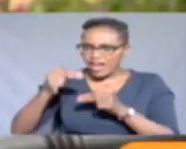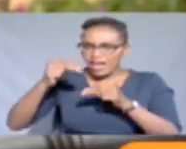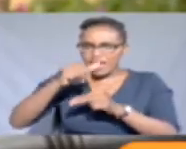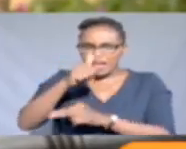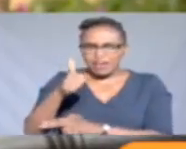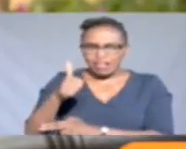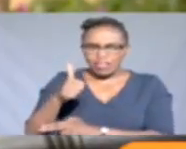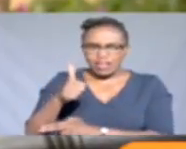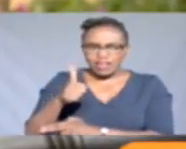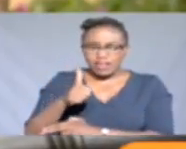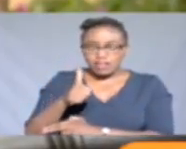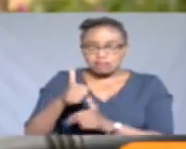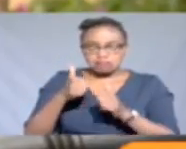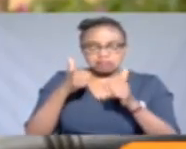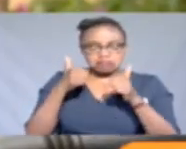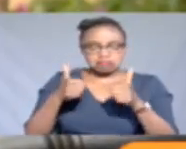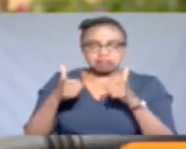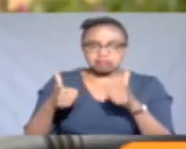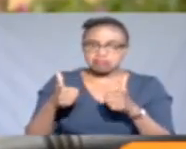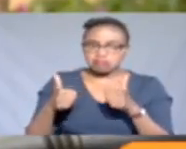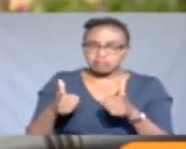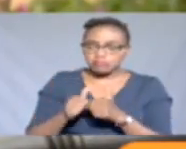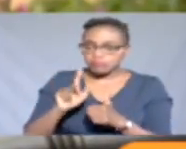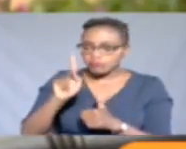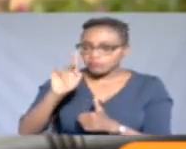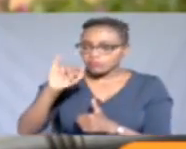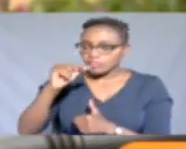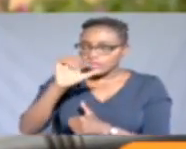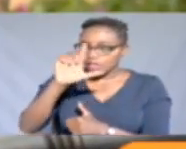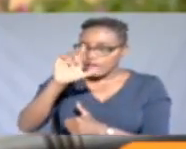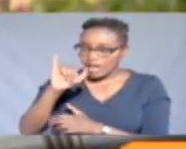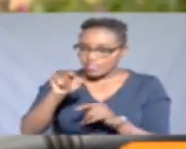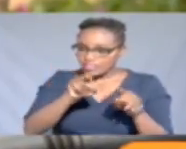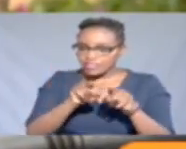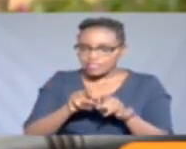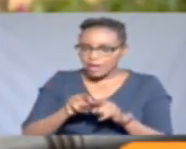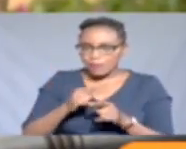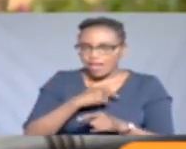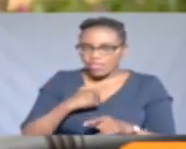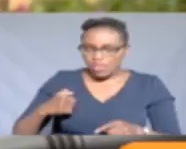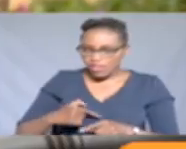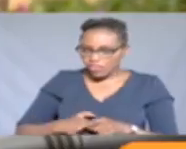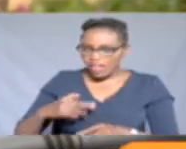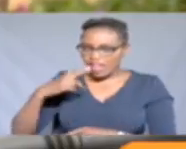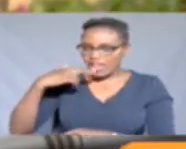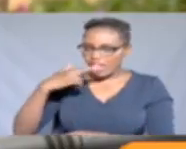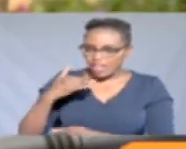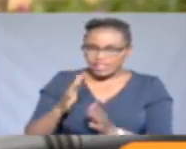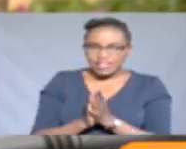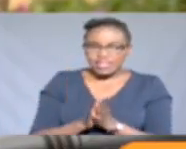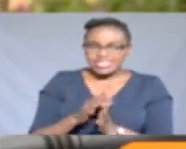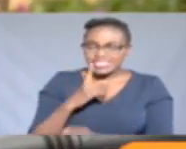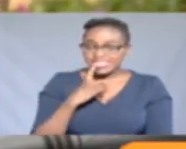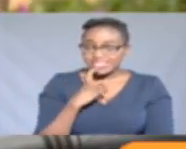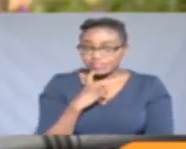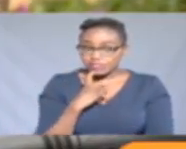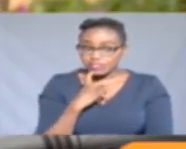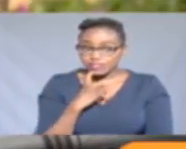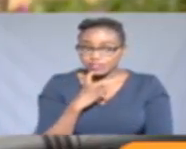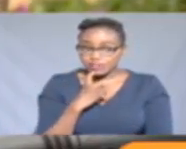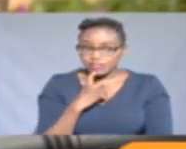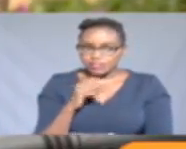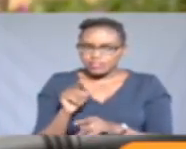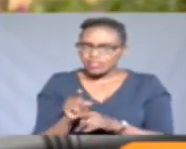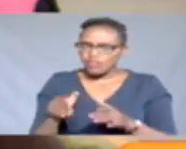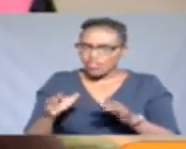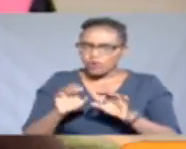is, they're well done. In Kigali as well, the zebra crossings, they're red and white, and the roads